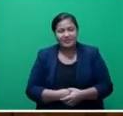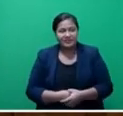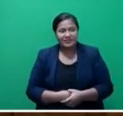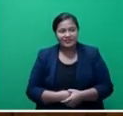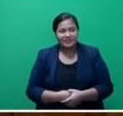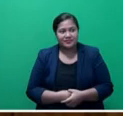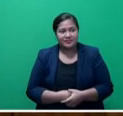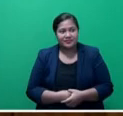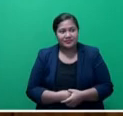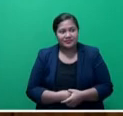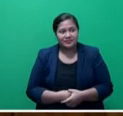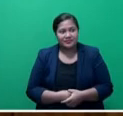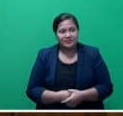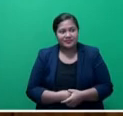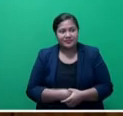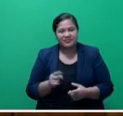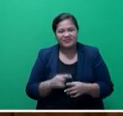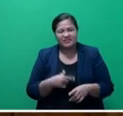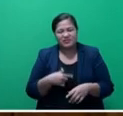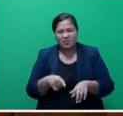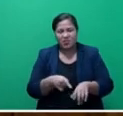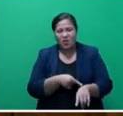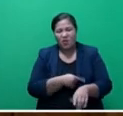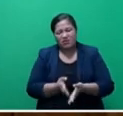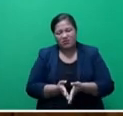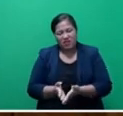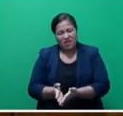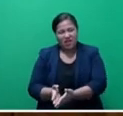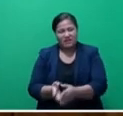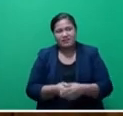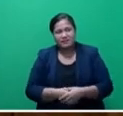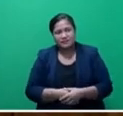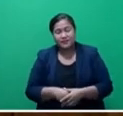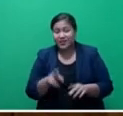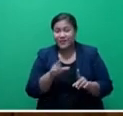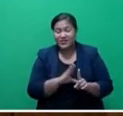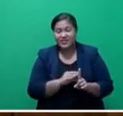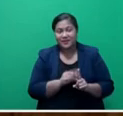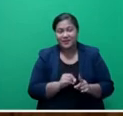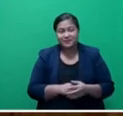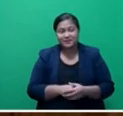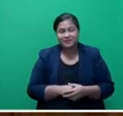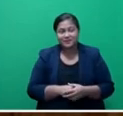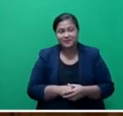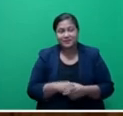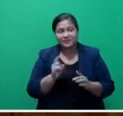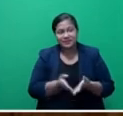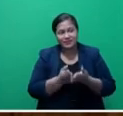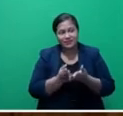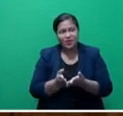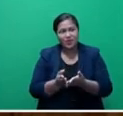significant length of time from what it used to be in the past. An example, a boat that normally